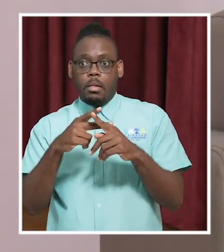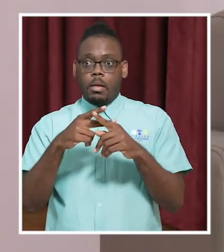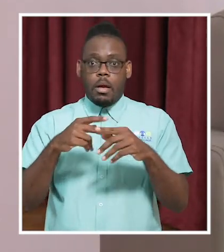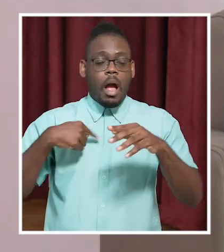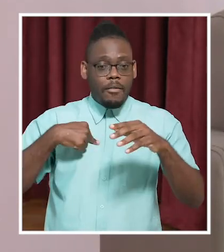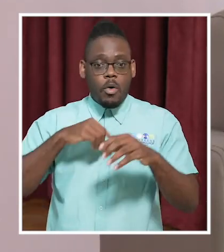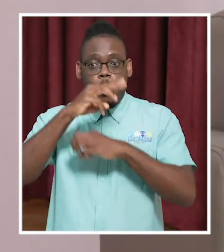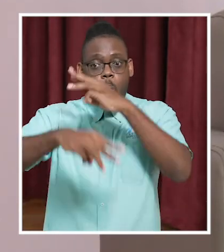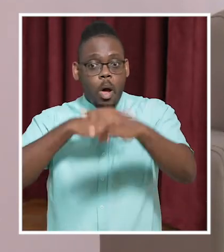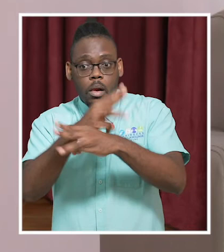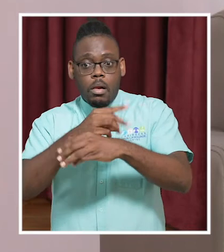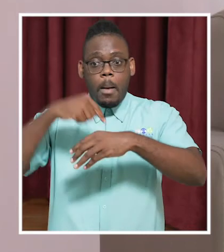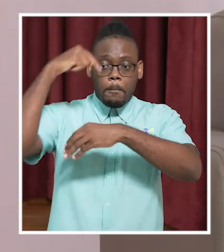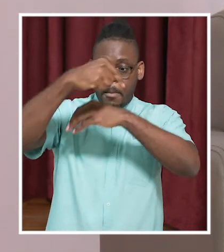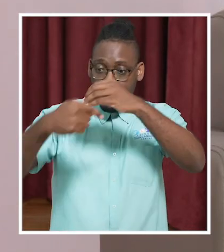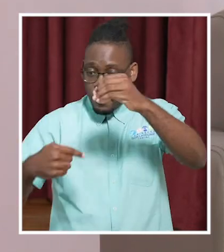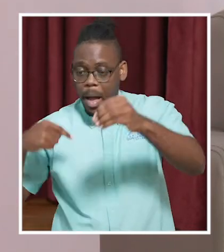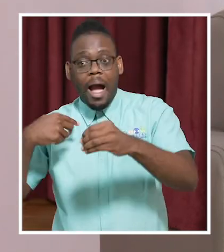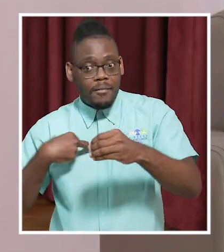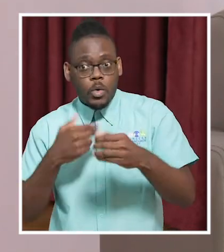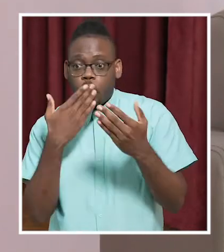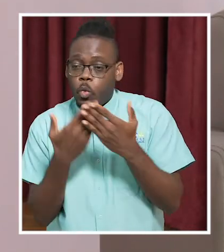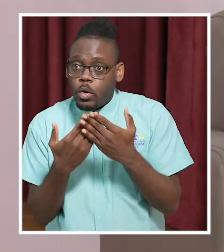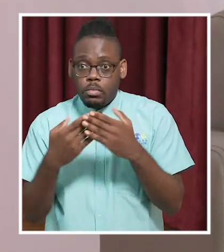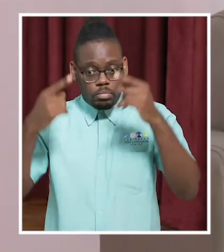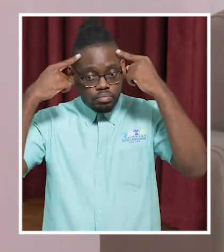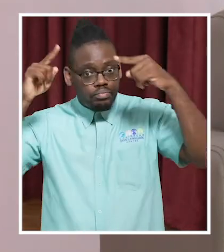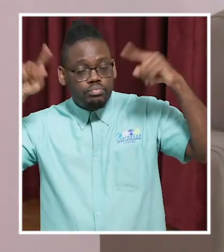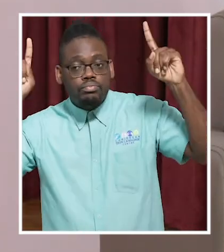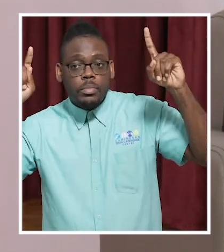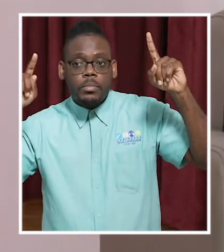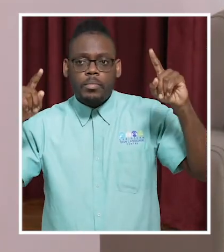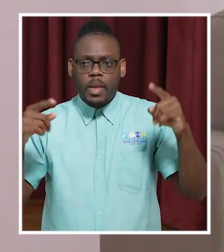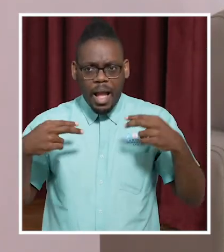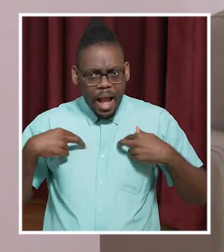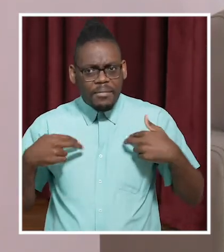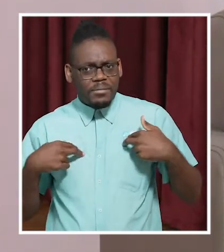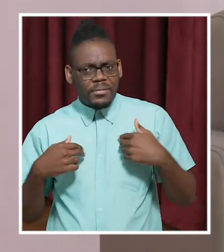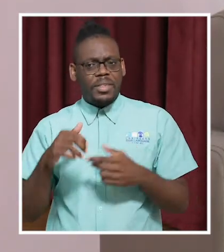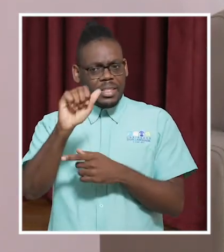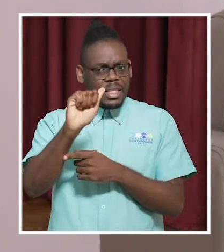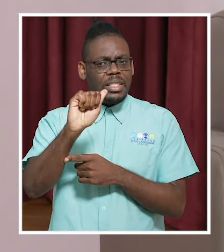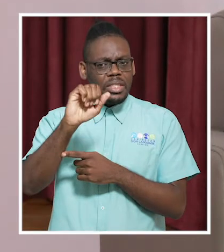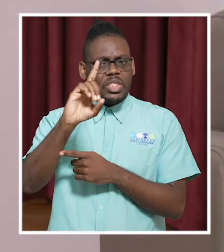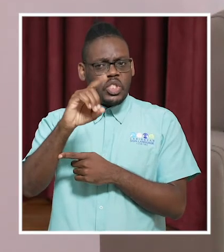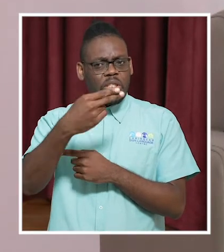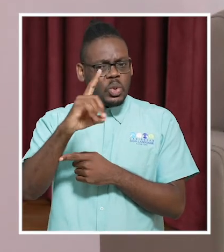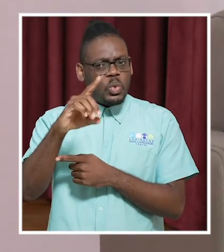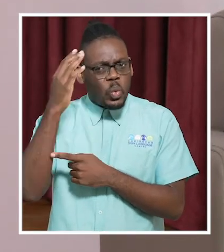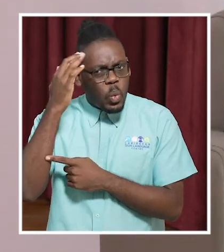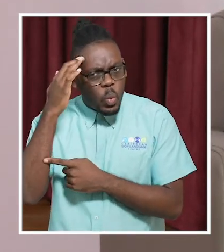people who have made it, who run huge companies. We have Apple is one of them.